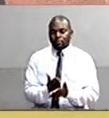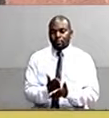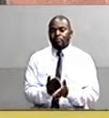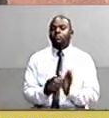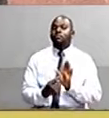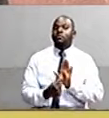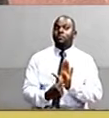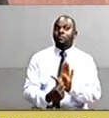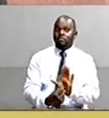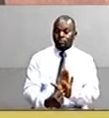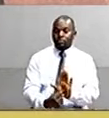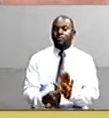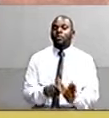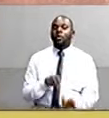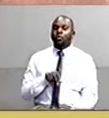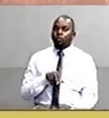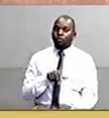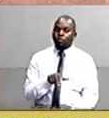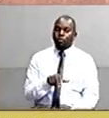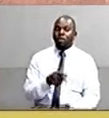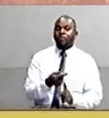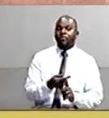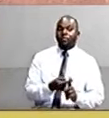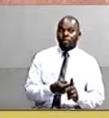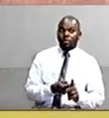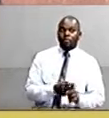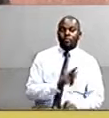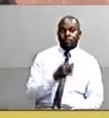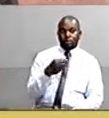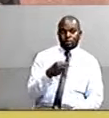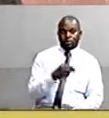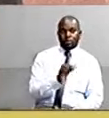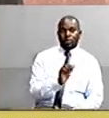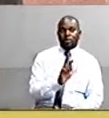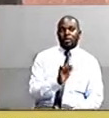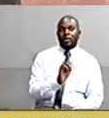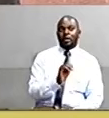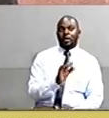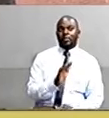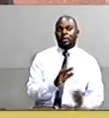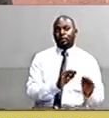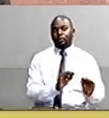Like we walked from Garamba to Jomba.